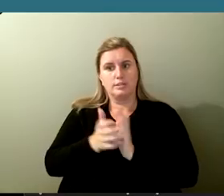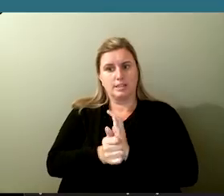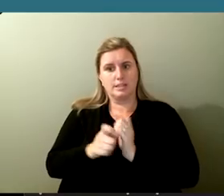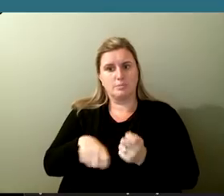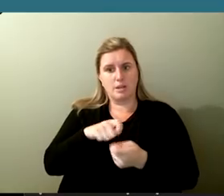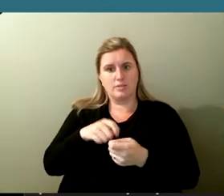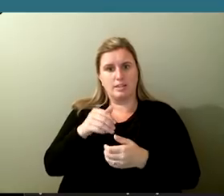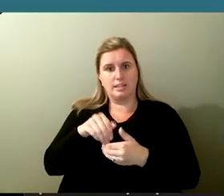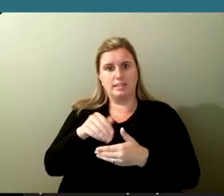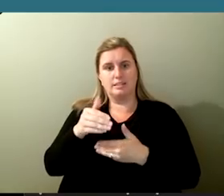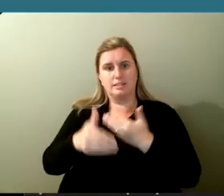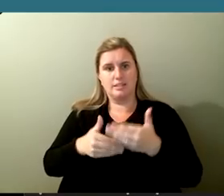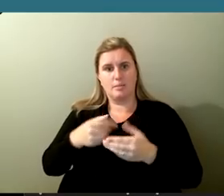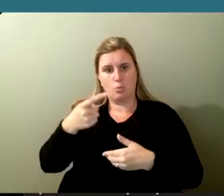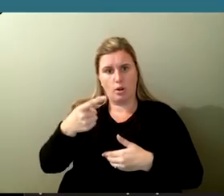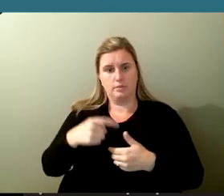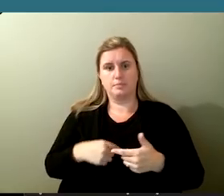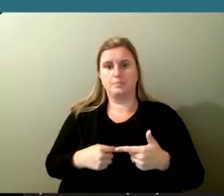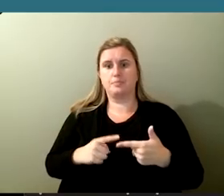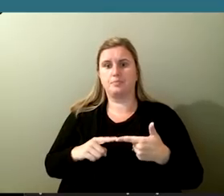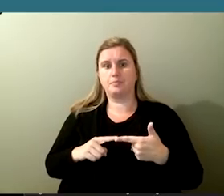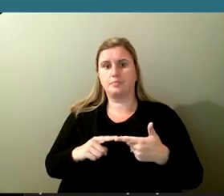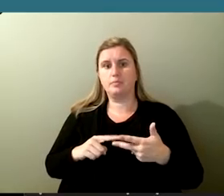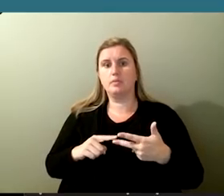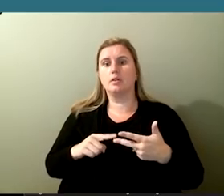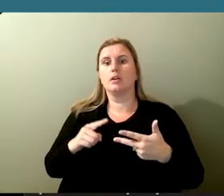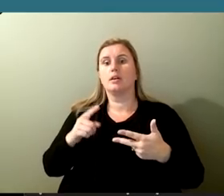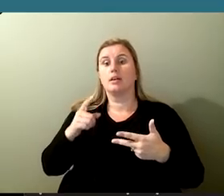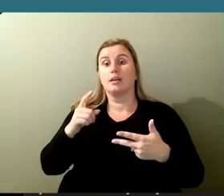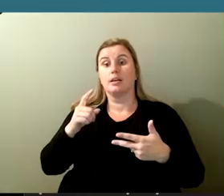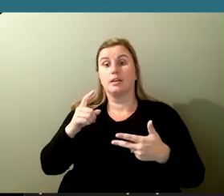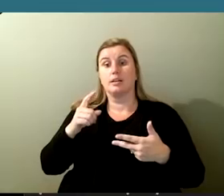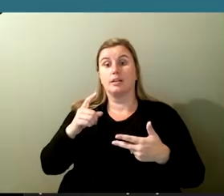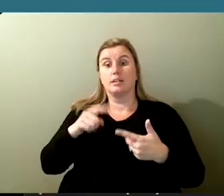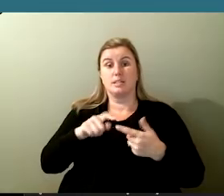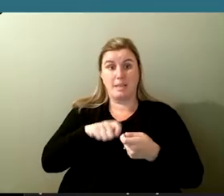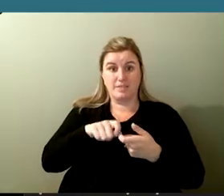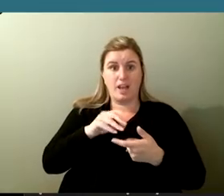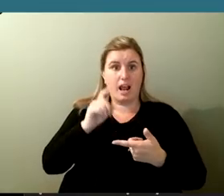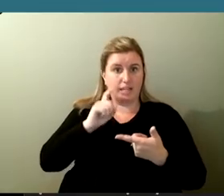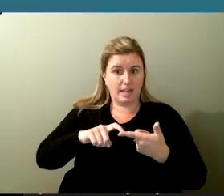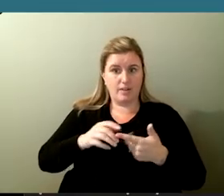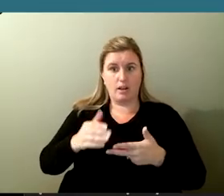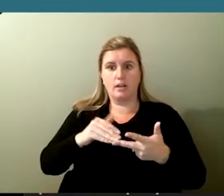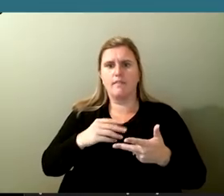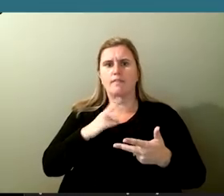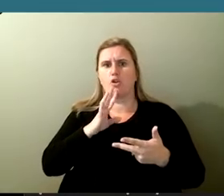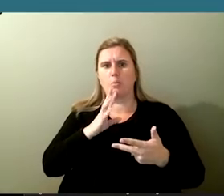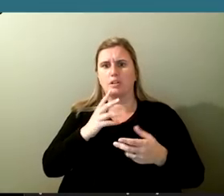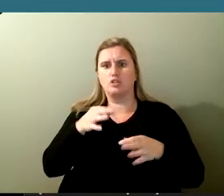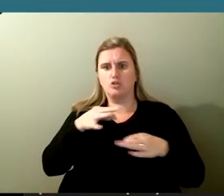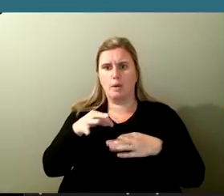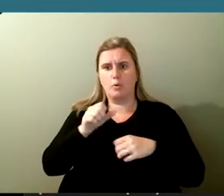in our step 1, specified and identified. Verbally describe the work